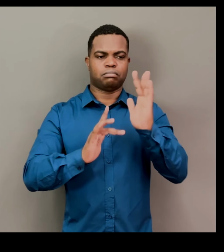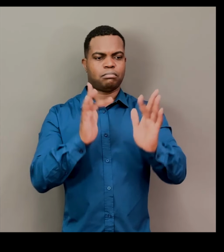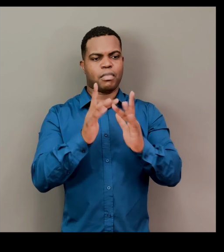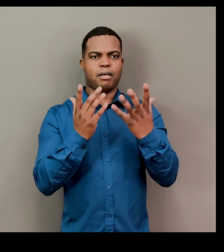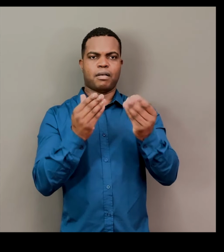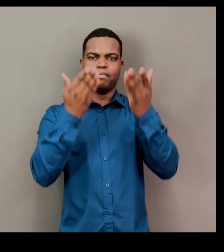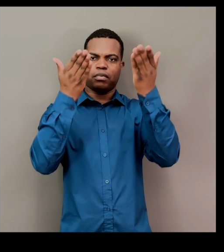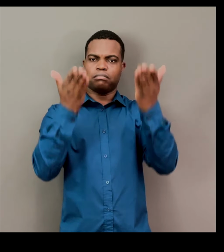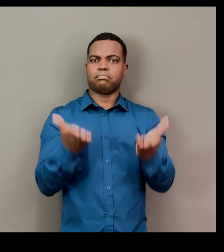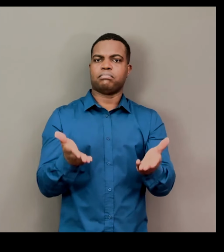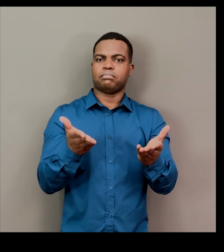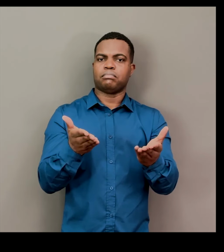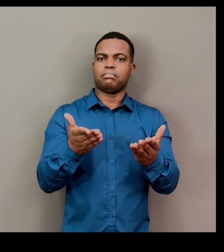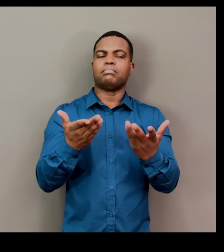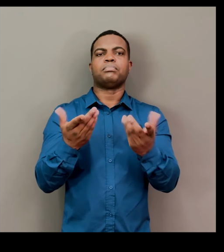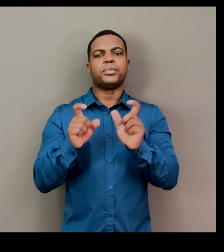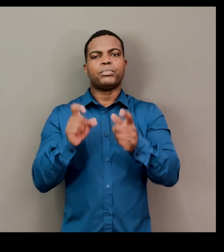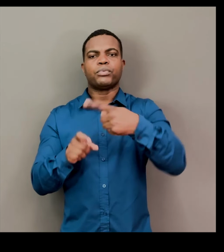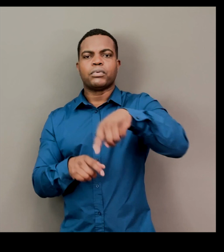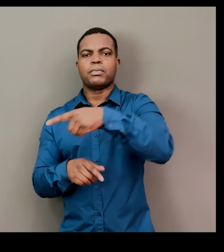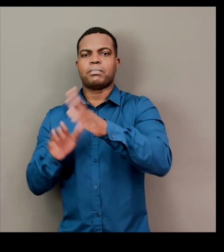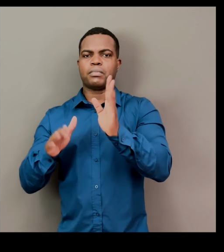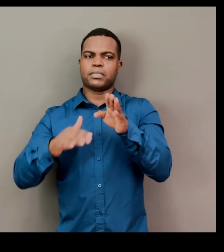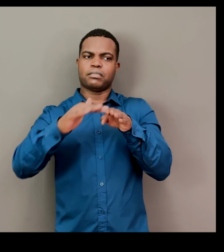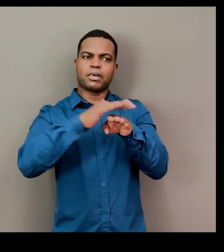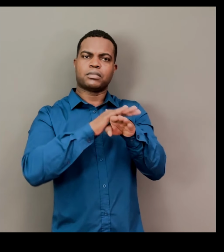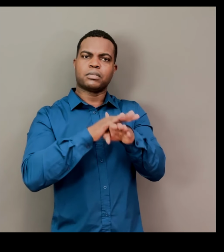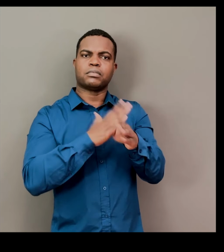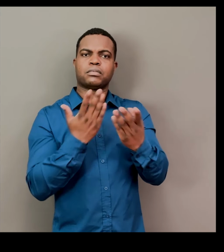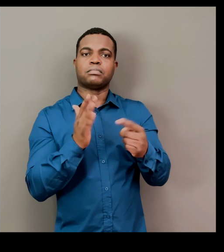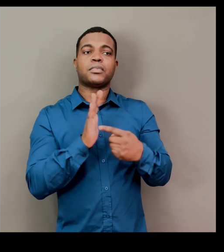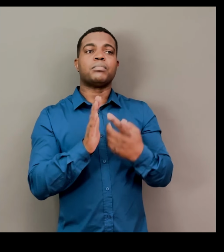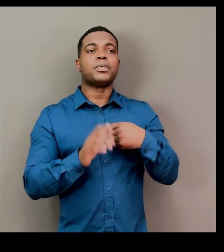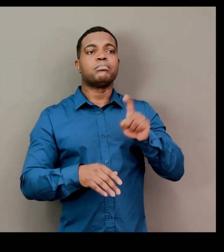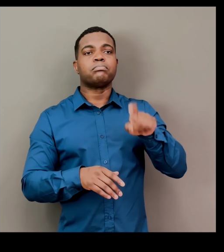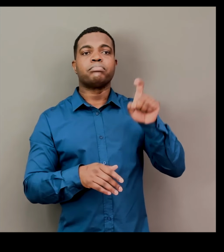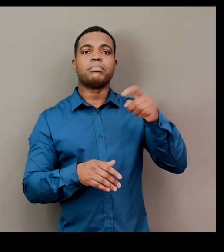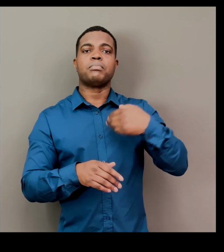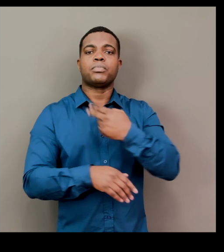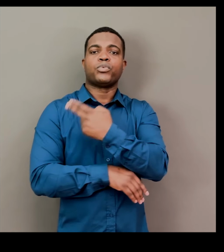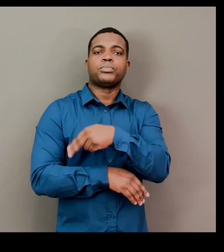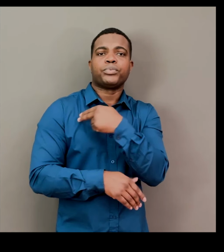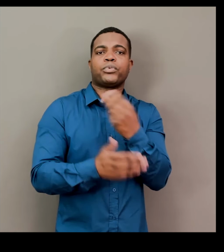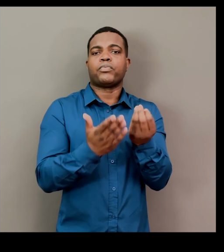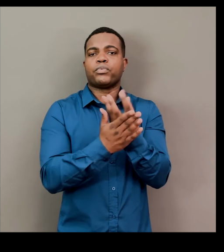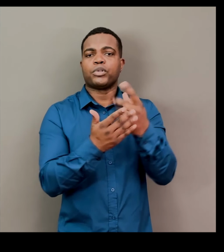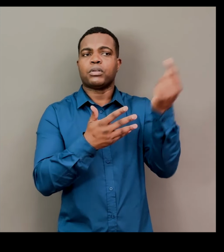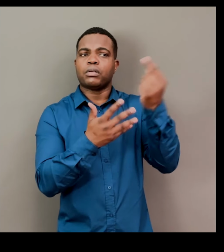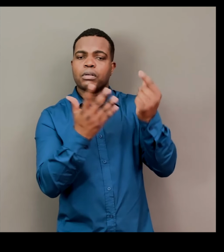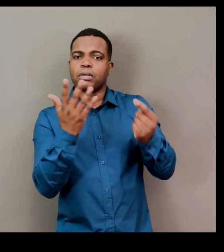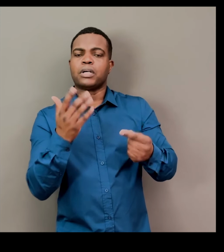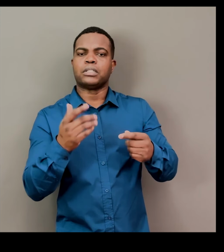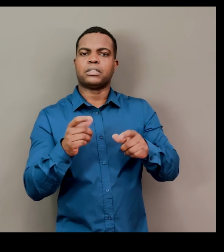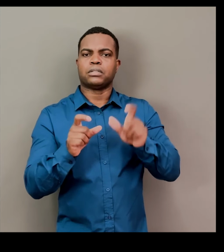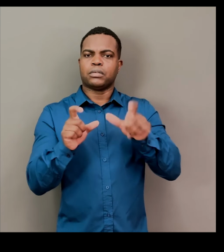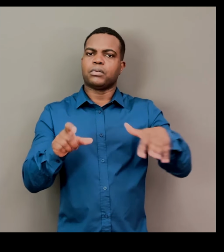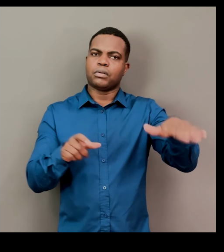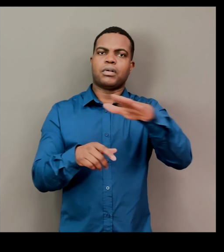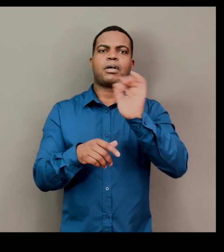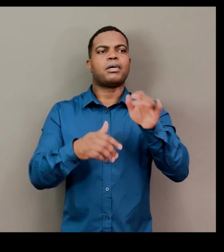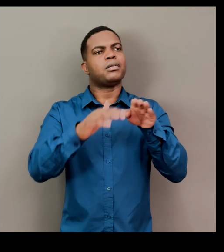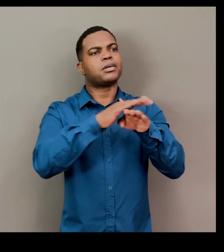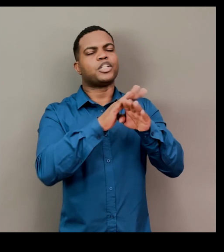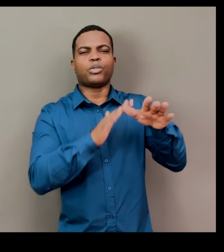citizens will have access to electronic medical records, and 100% of citizens will